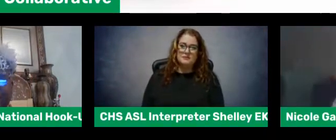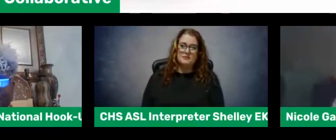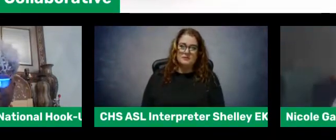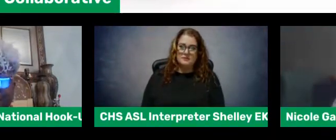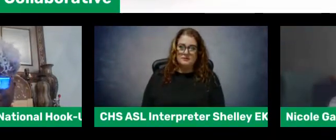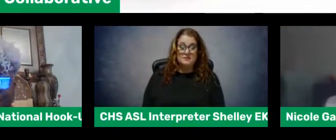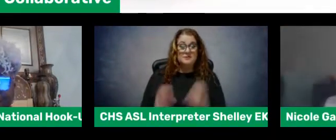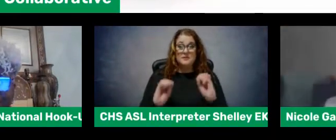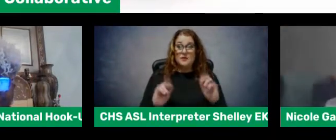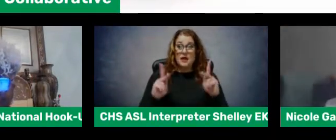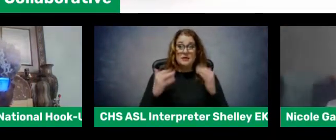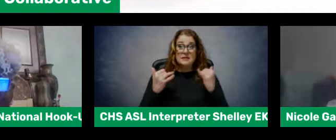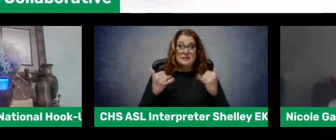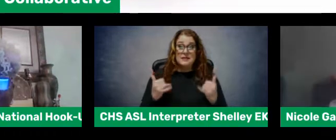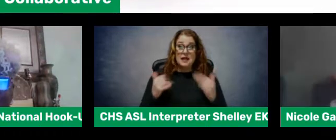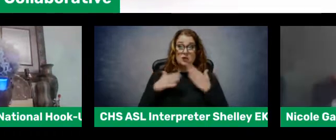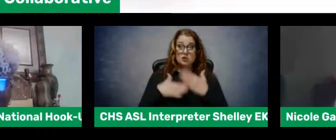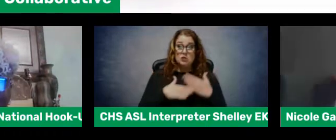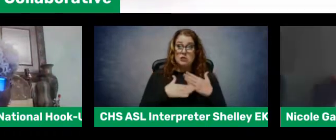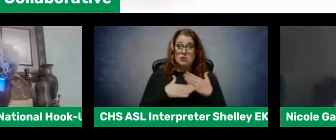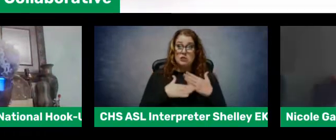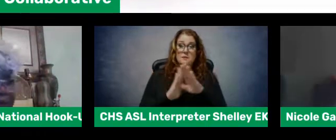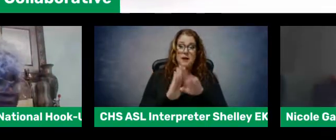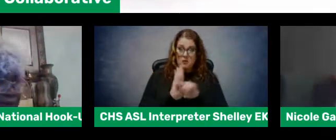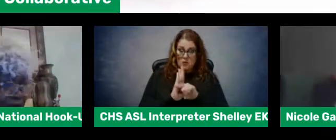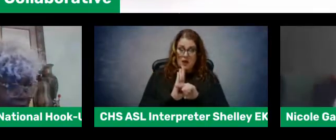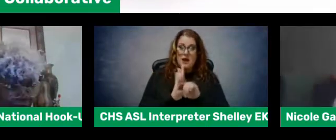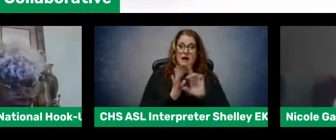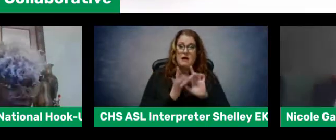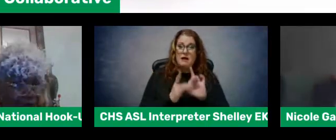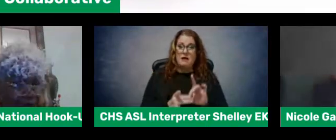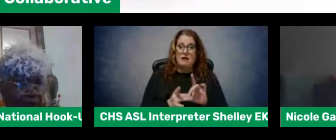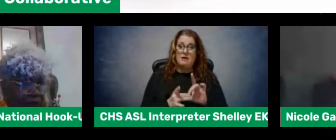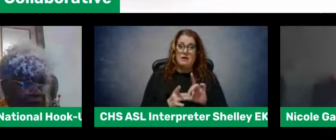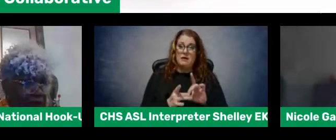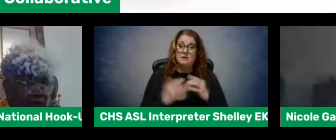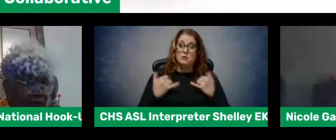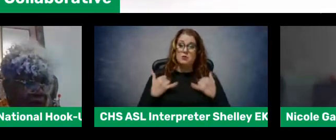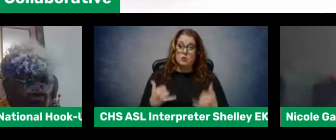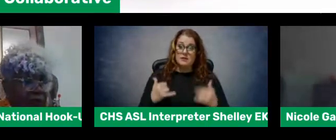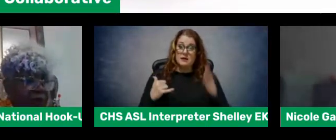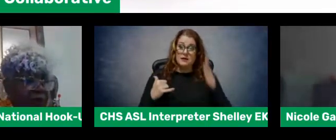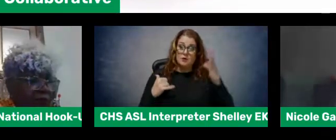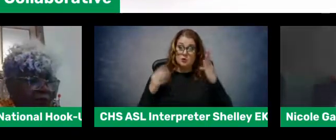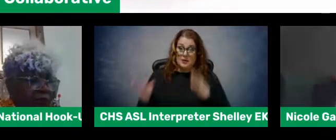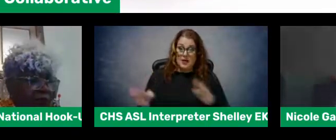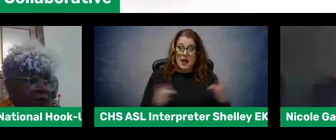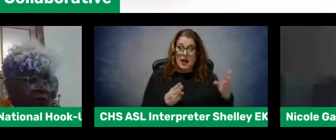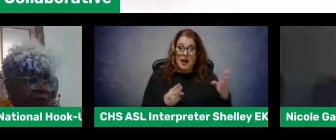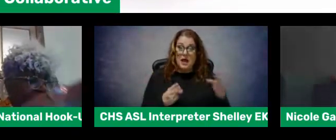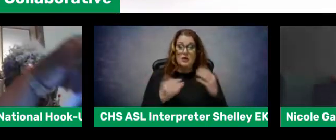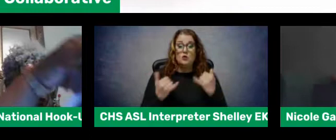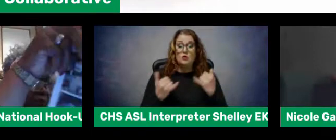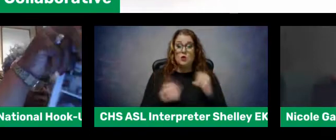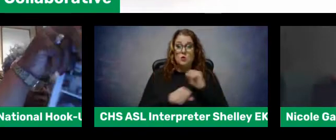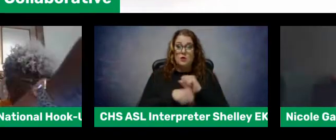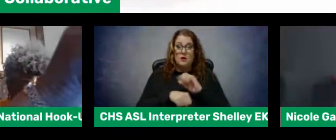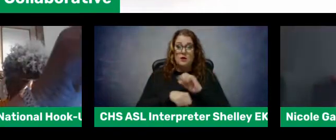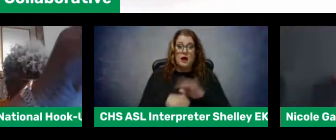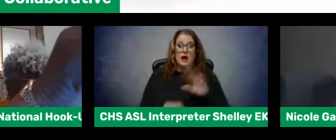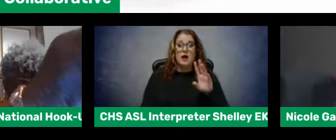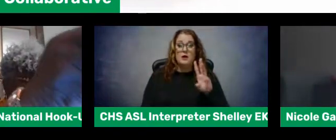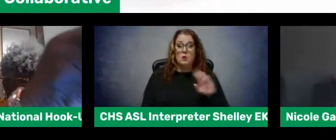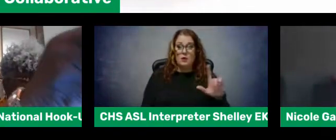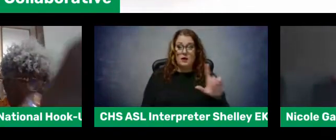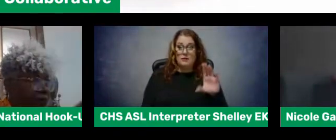All right, so today we'll be sharing some background and some present and future plans that we're currently working on in Will County to